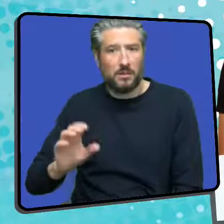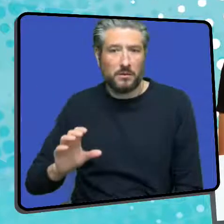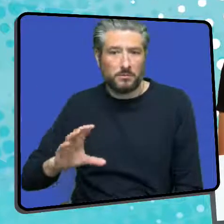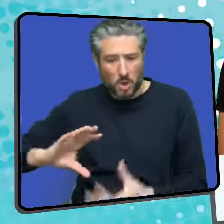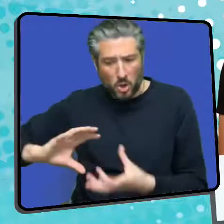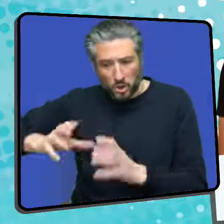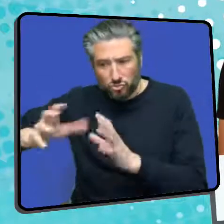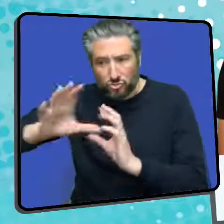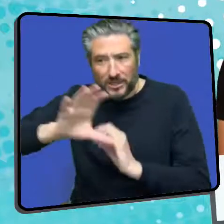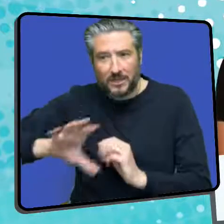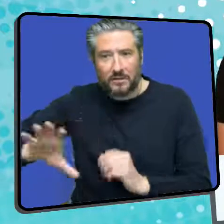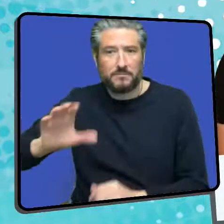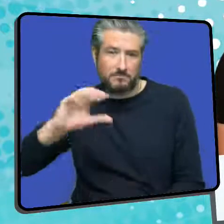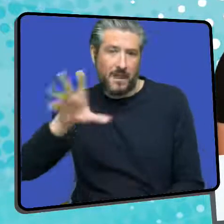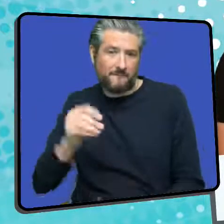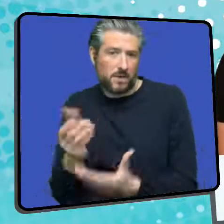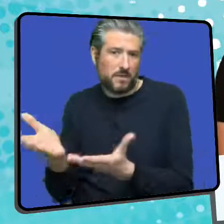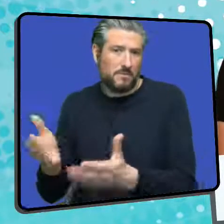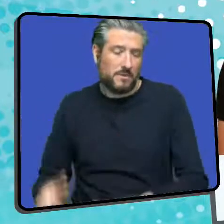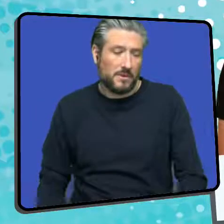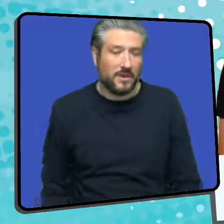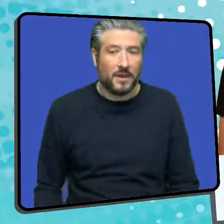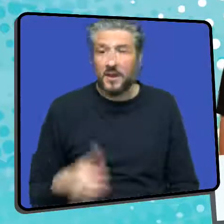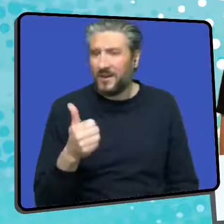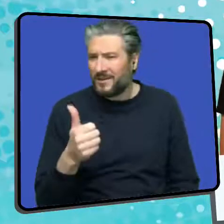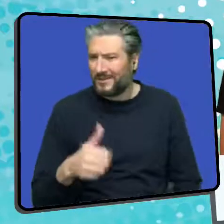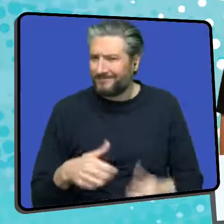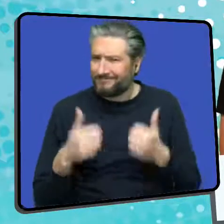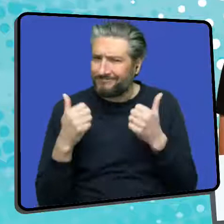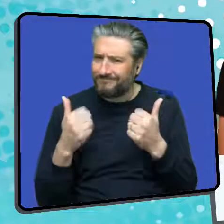Interesting. That is really That's cool. very cool.